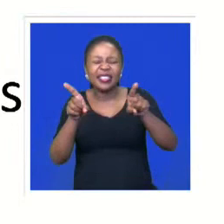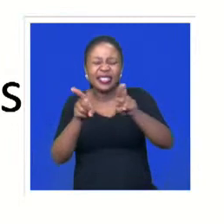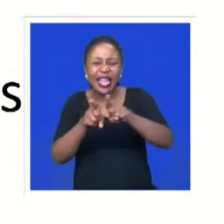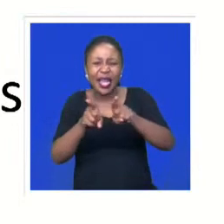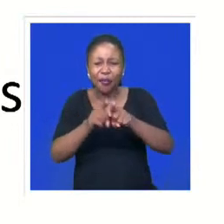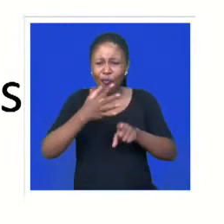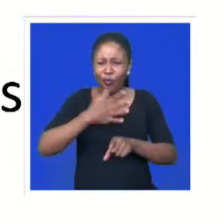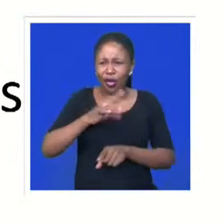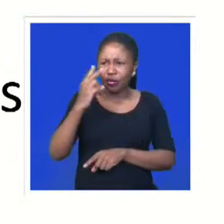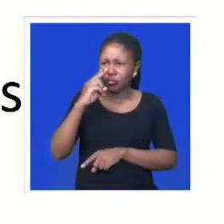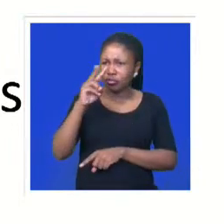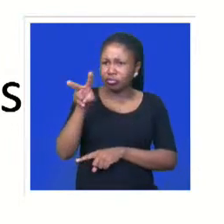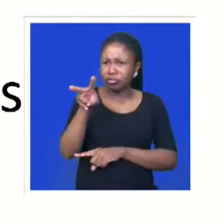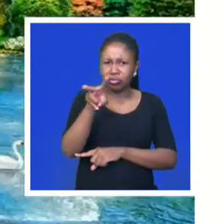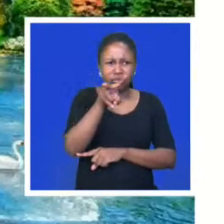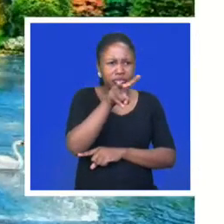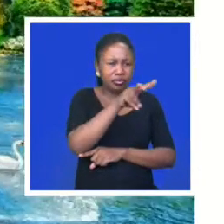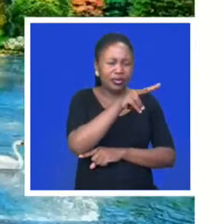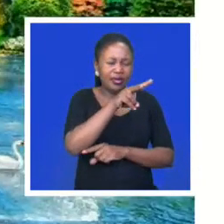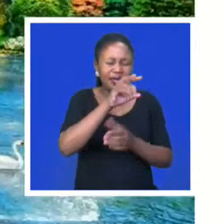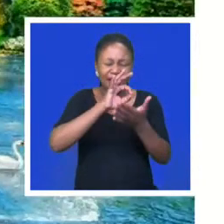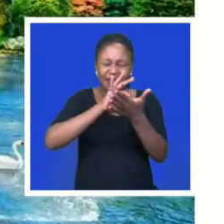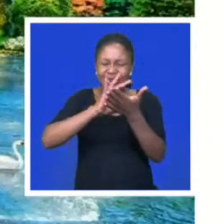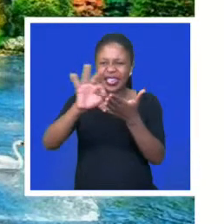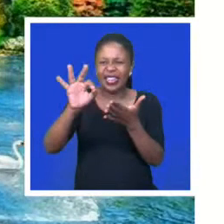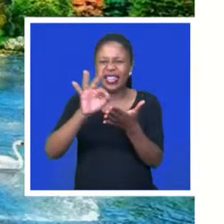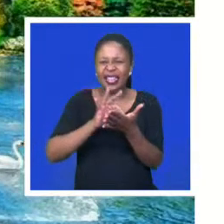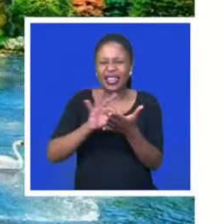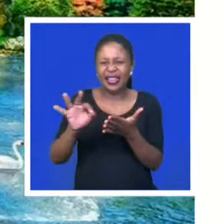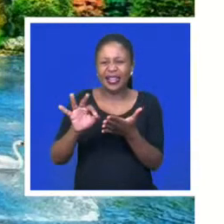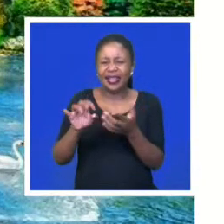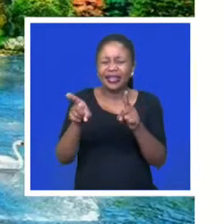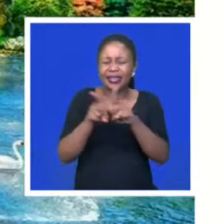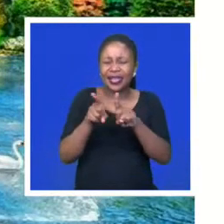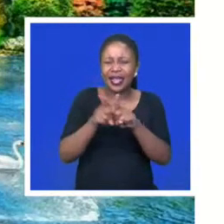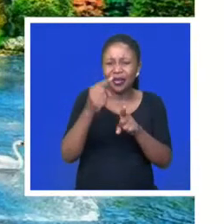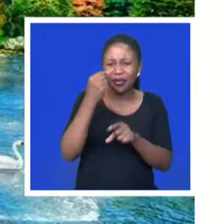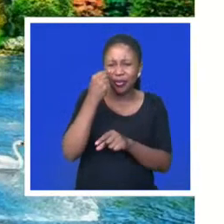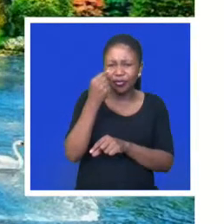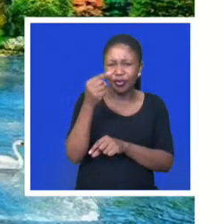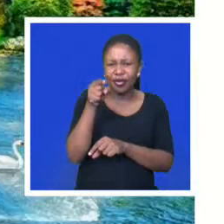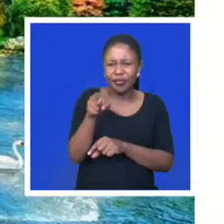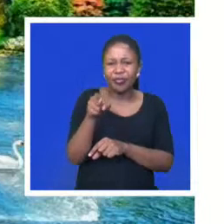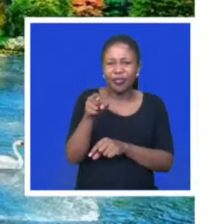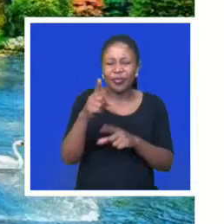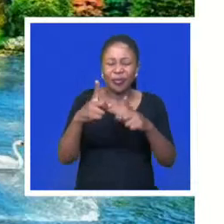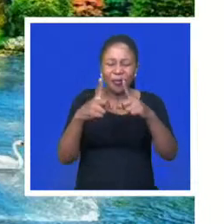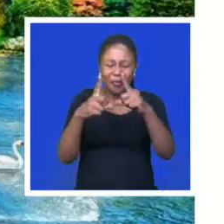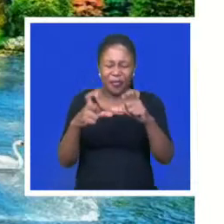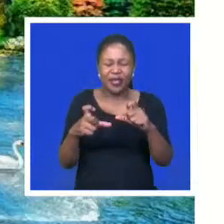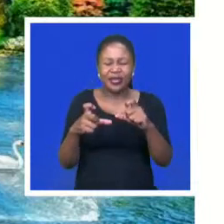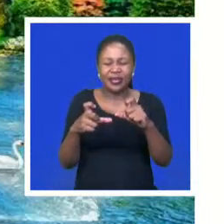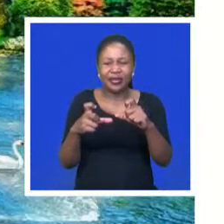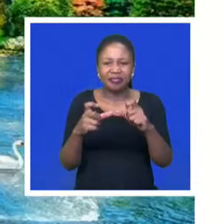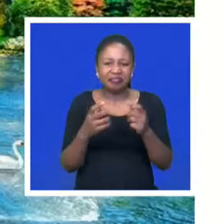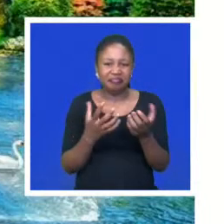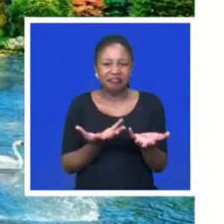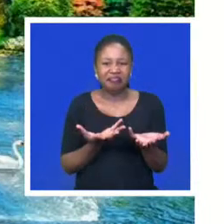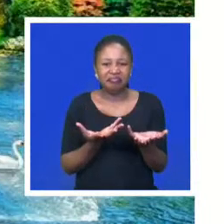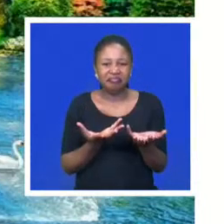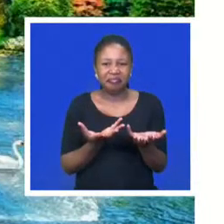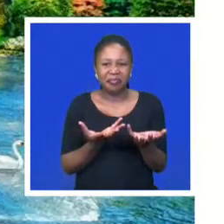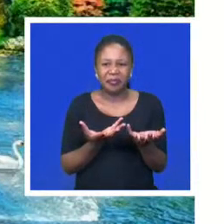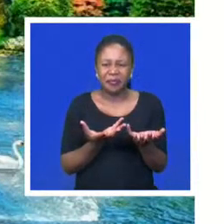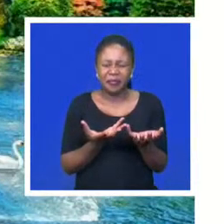surroundings. Dear Lena, let's go back and look at our picture. We wouldn't admire that picture if